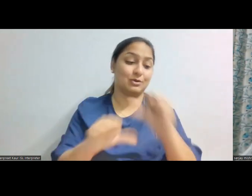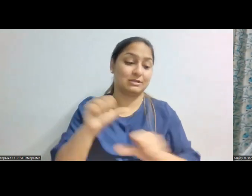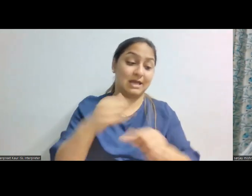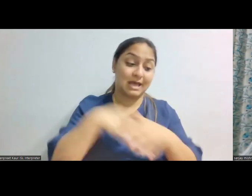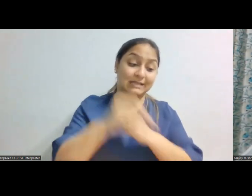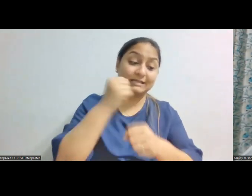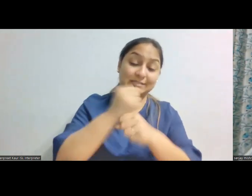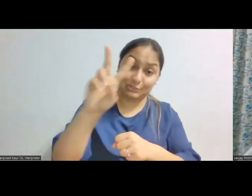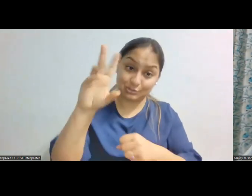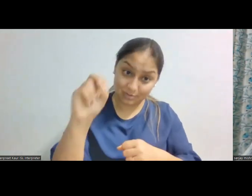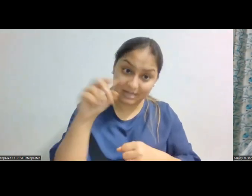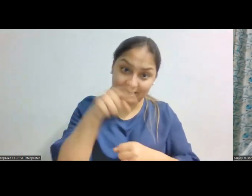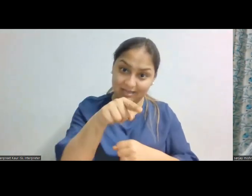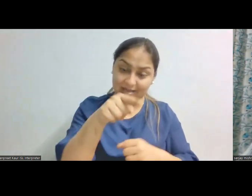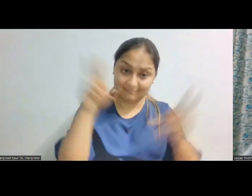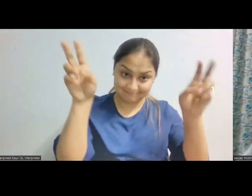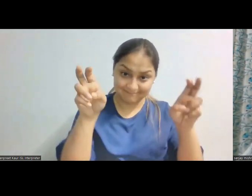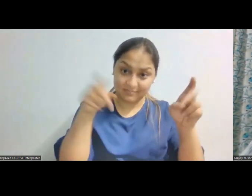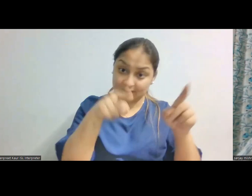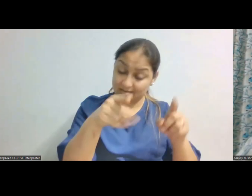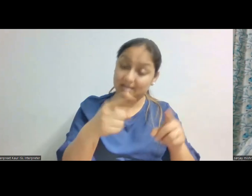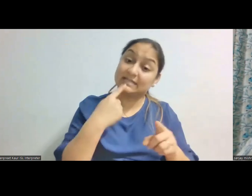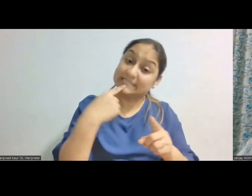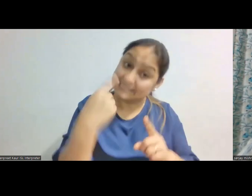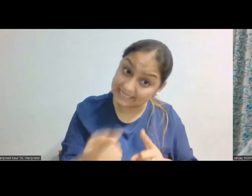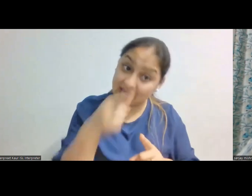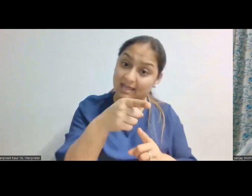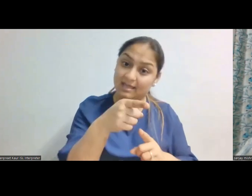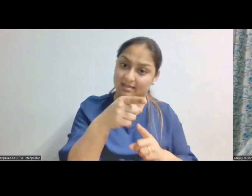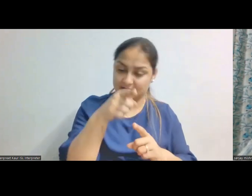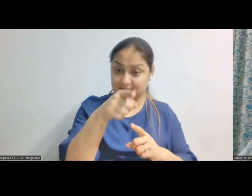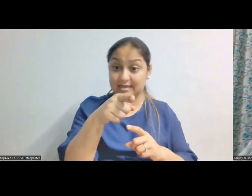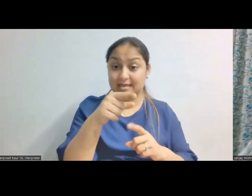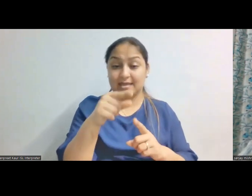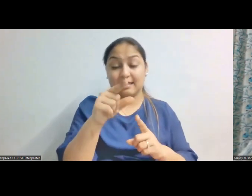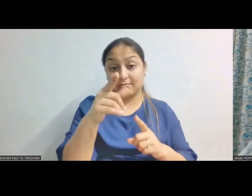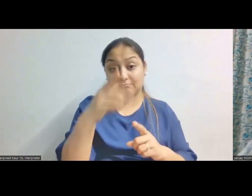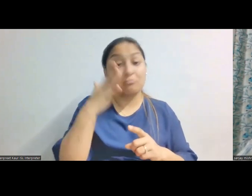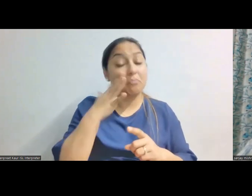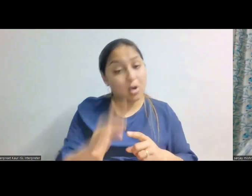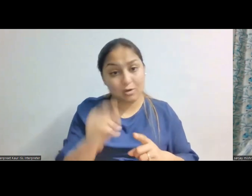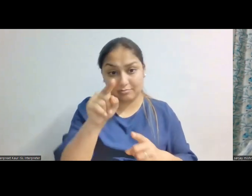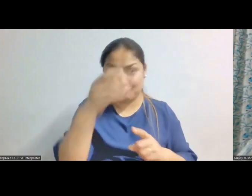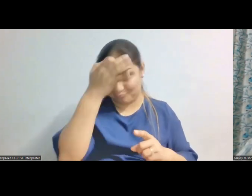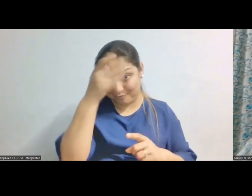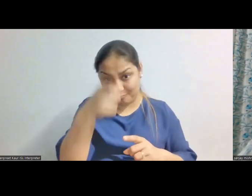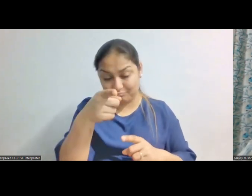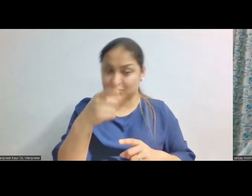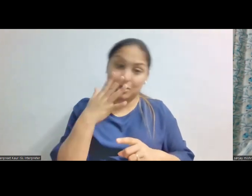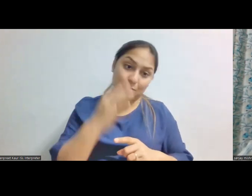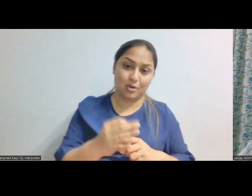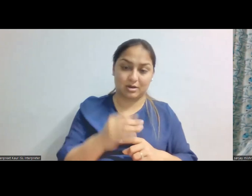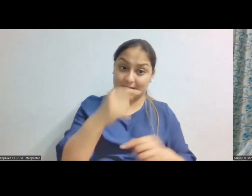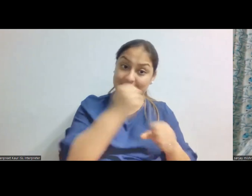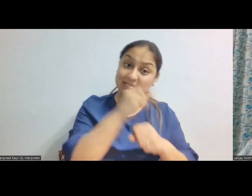agenda. And that also proves that, that this particular issue is so important and for the G20